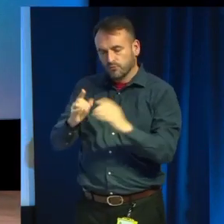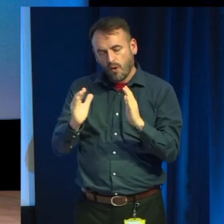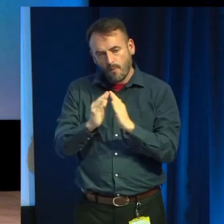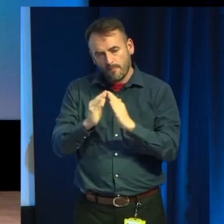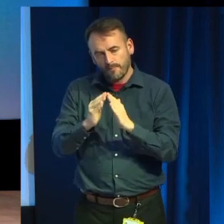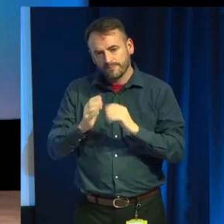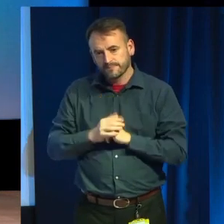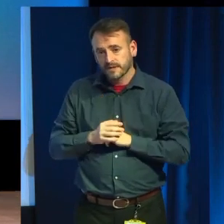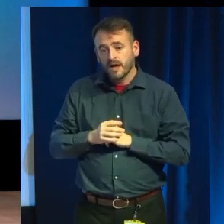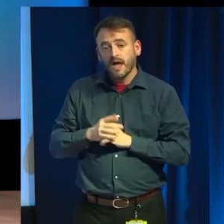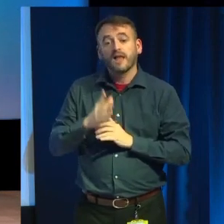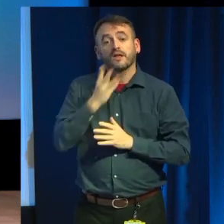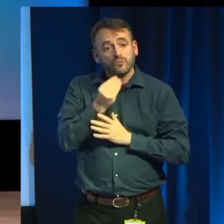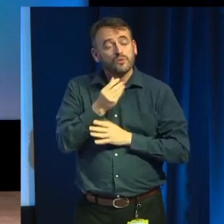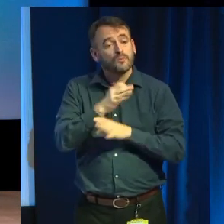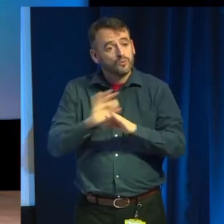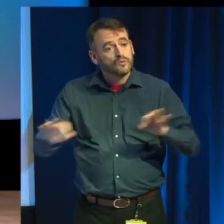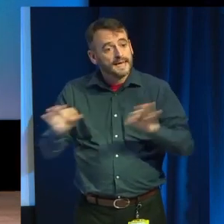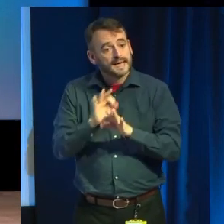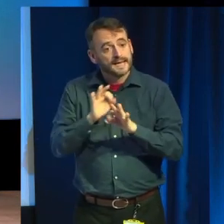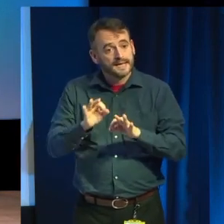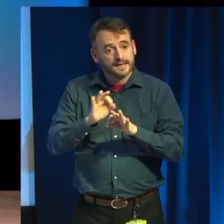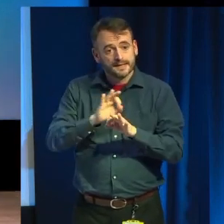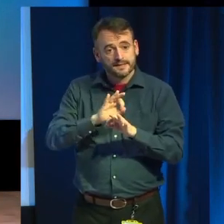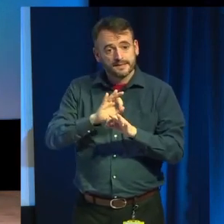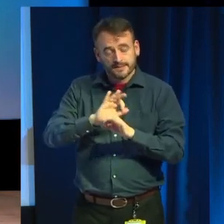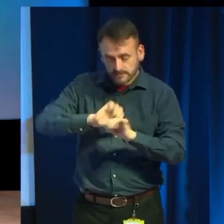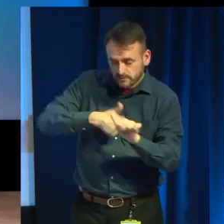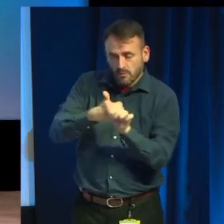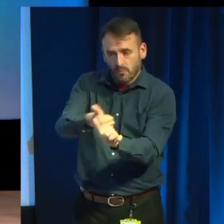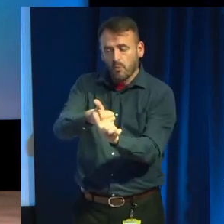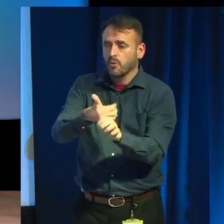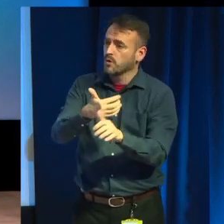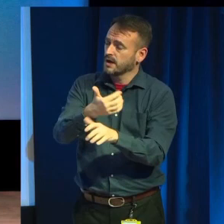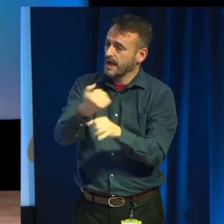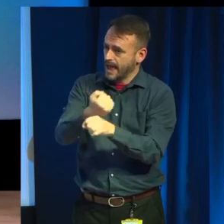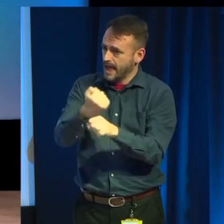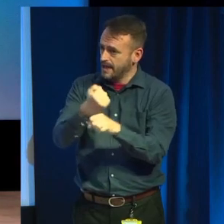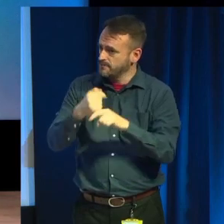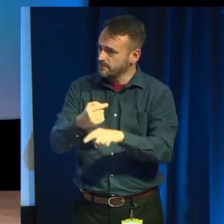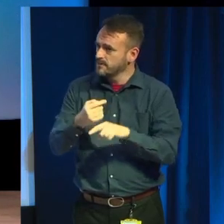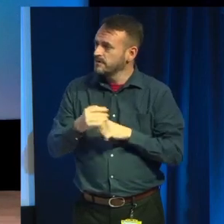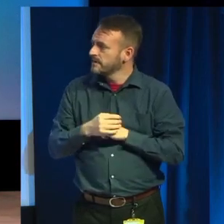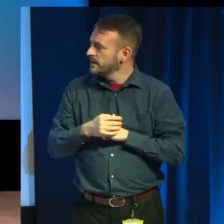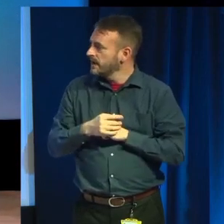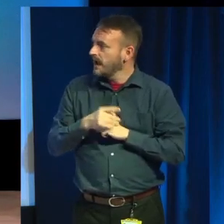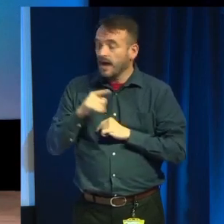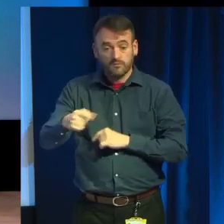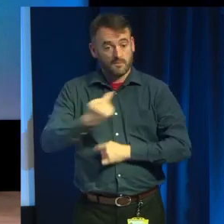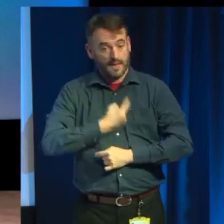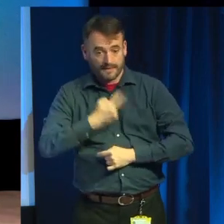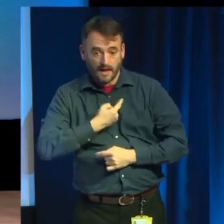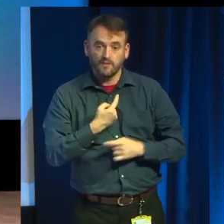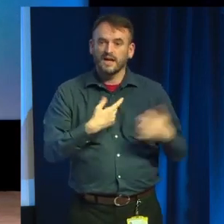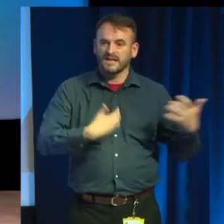around music, which is a tune that a lullaby that I came up with on my guitar many years ago, back when I was